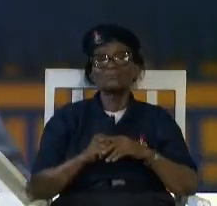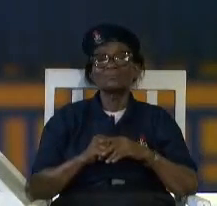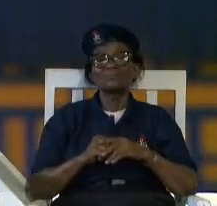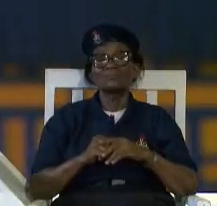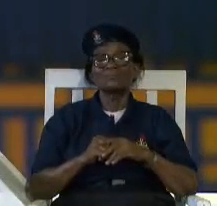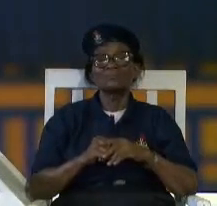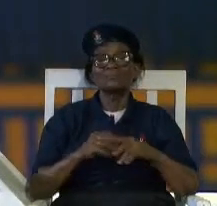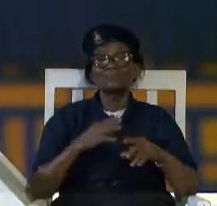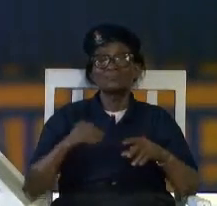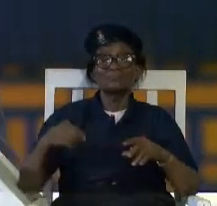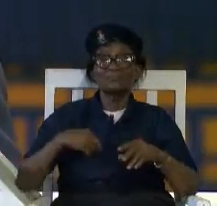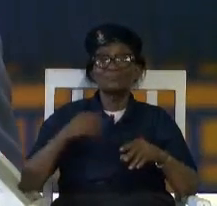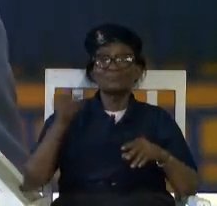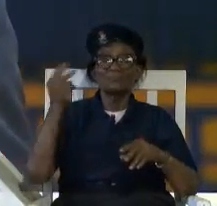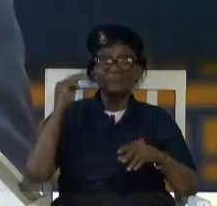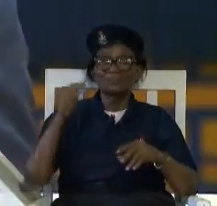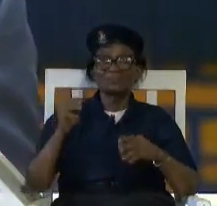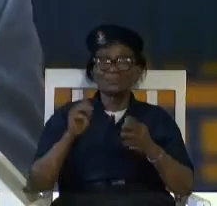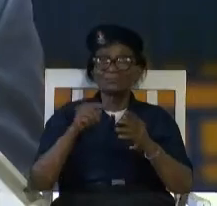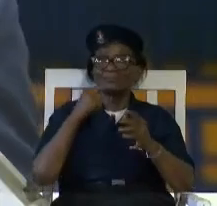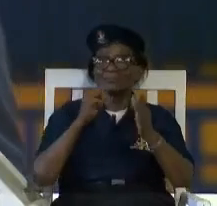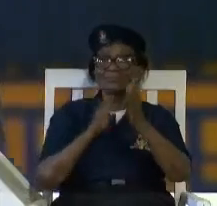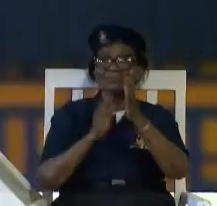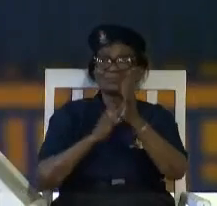And we were praising God.